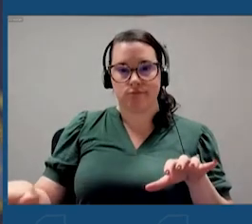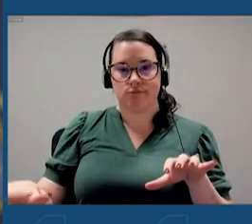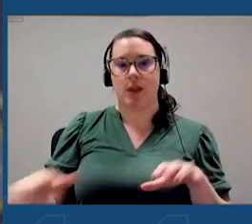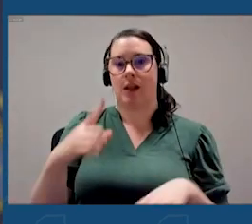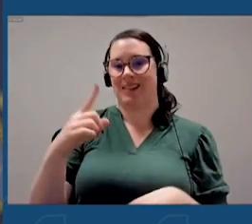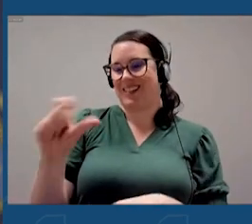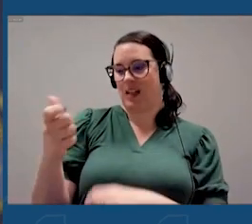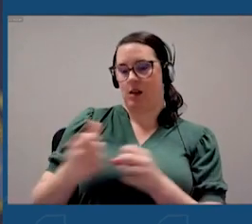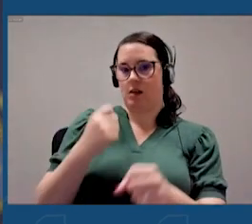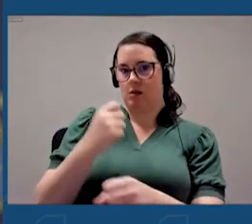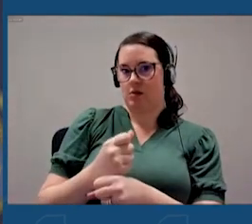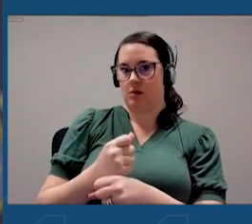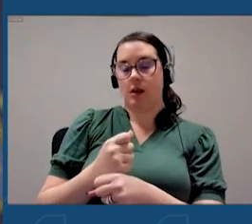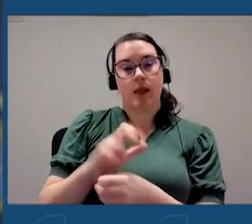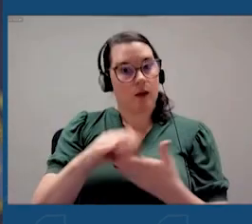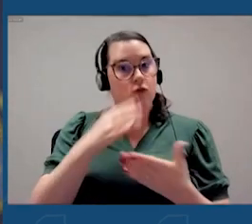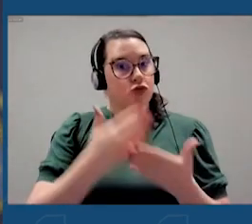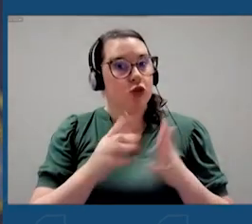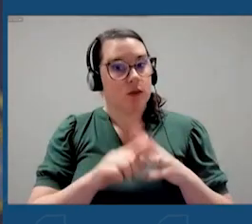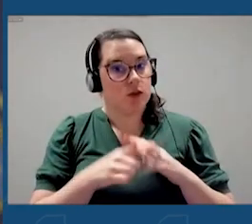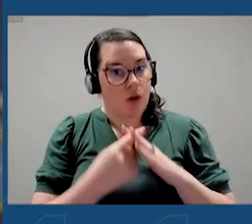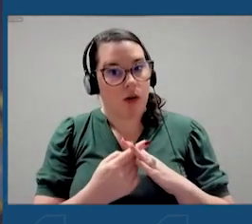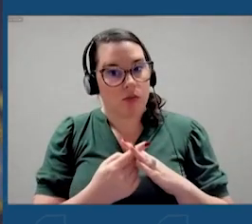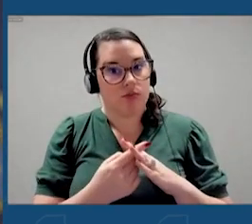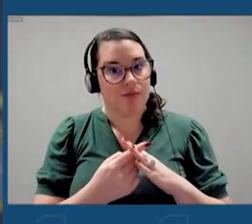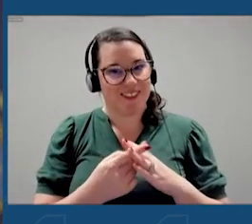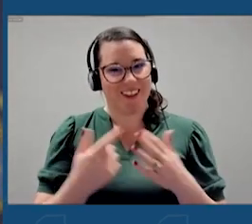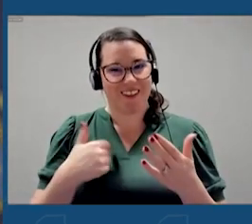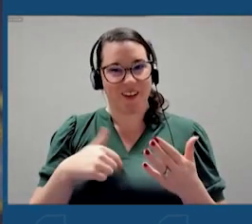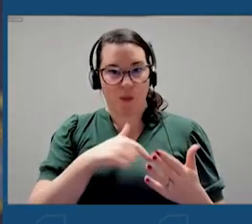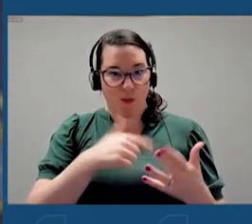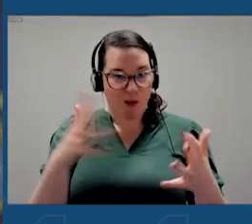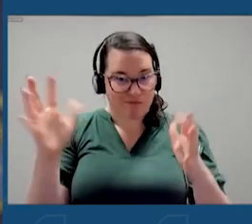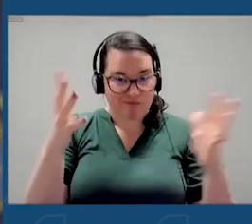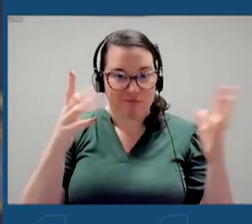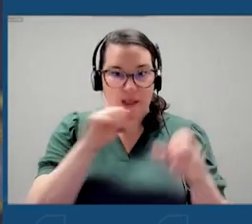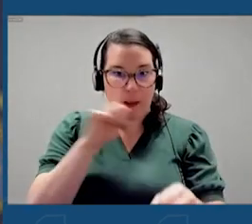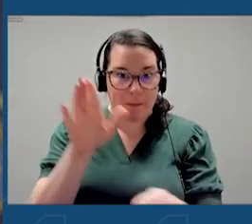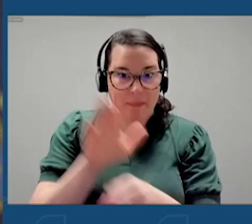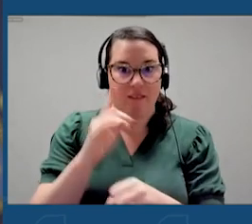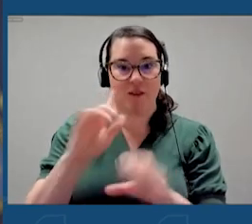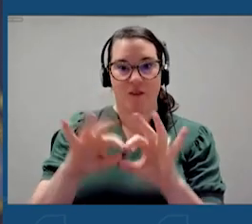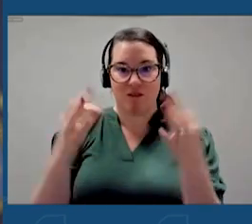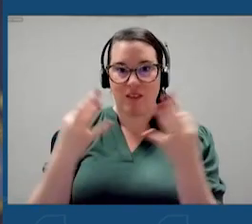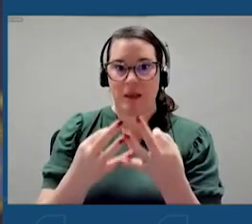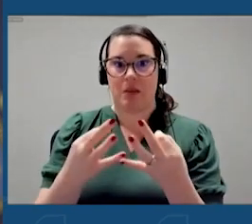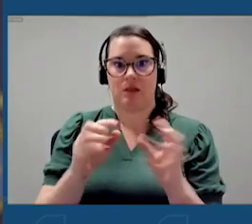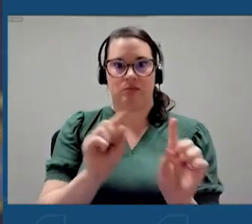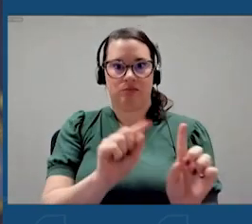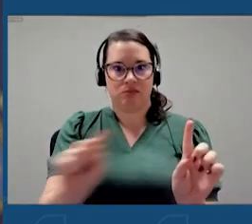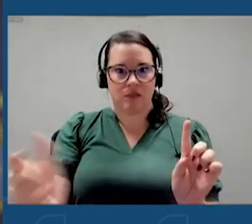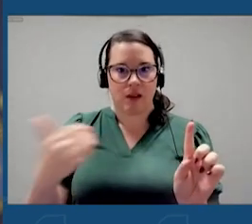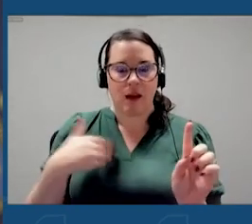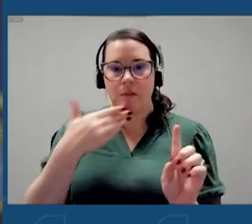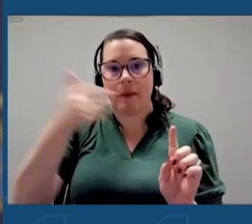That has to be a good start. Let's all get around that. Let's commit to that, to give our families, better